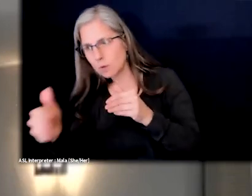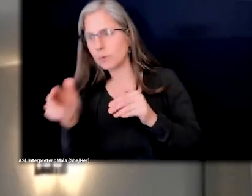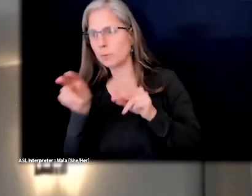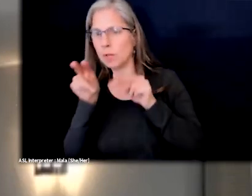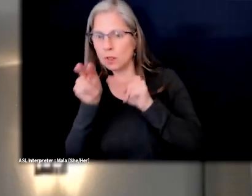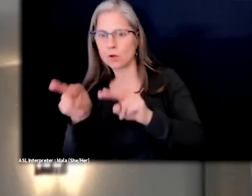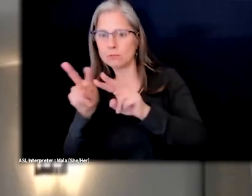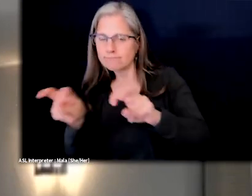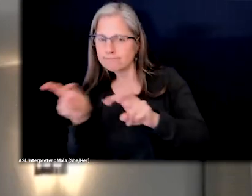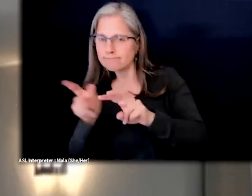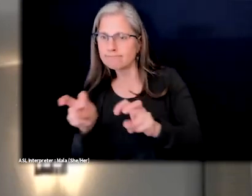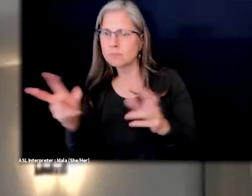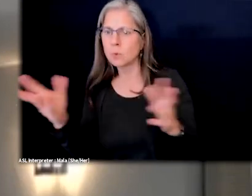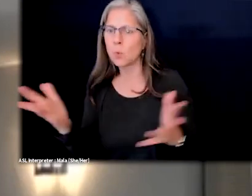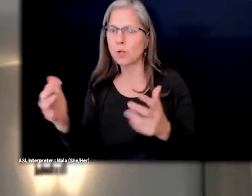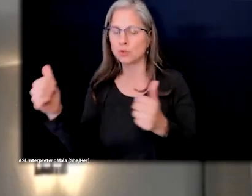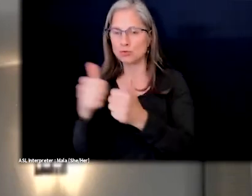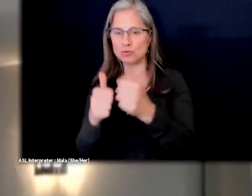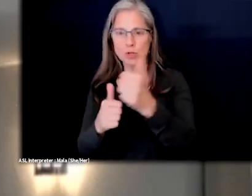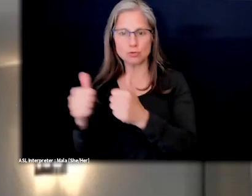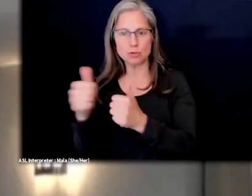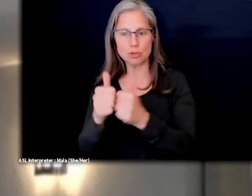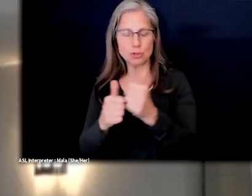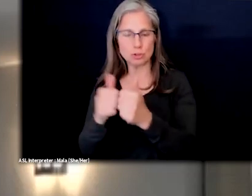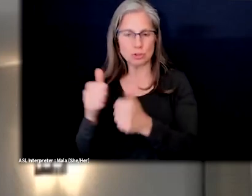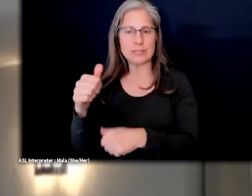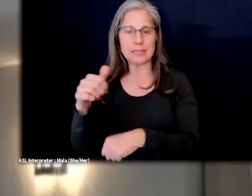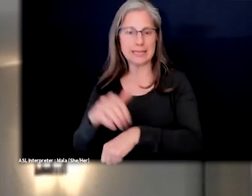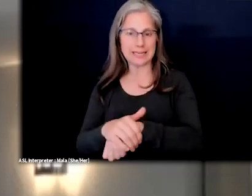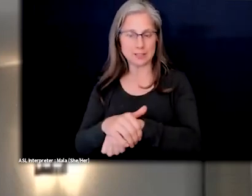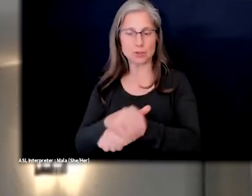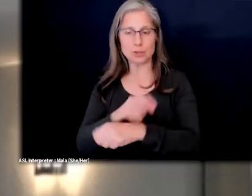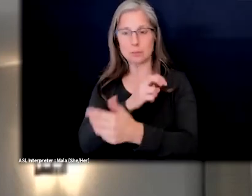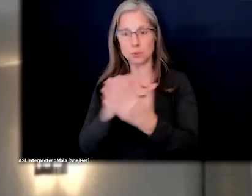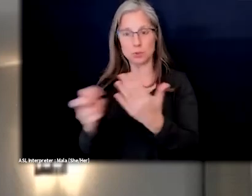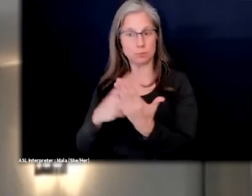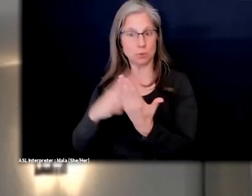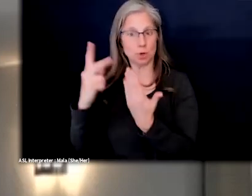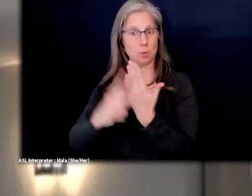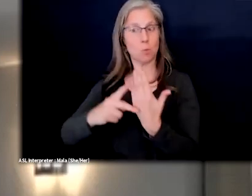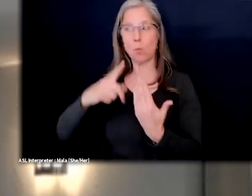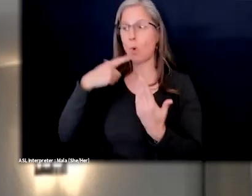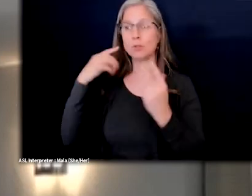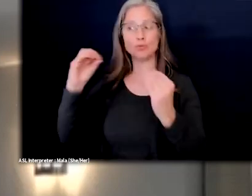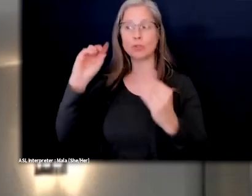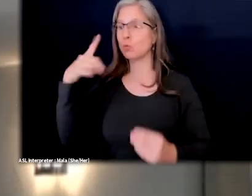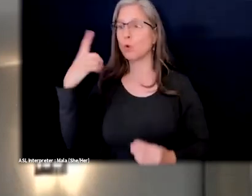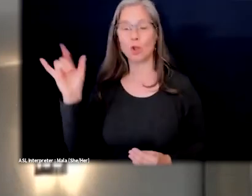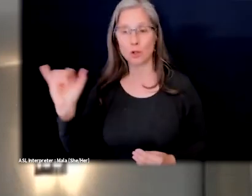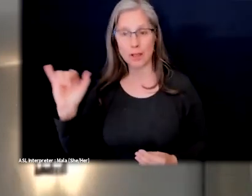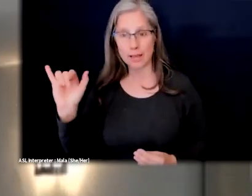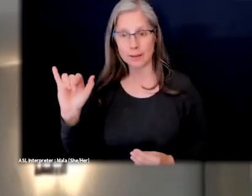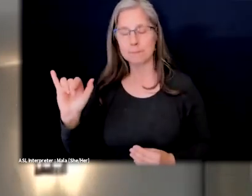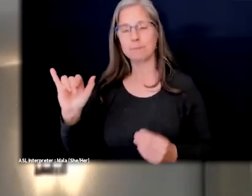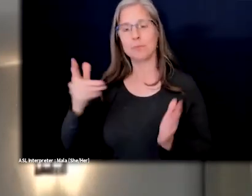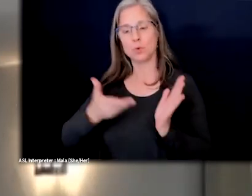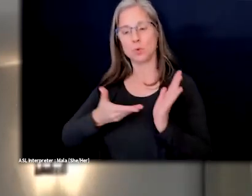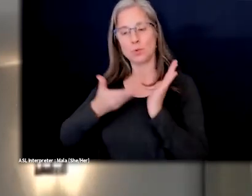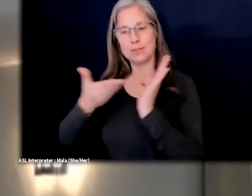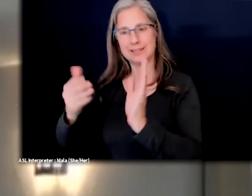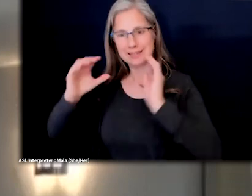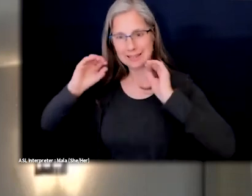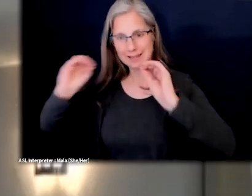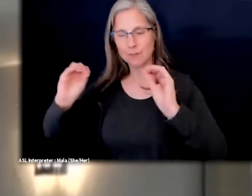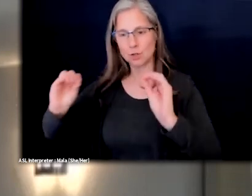our structured English immersion program components of instruction should look like, which is to deliver designated